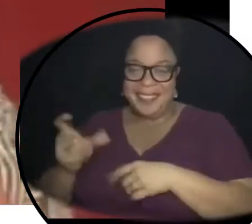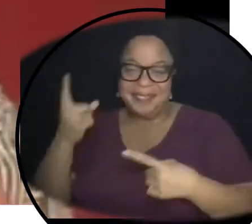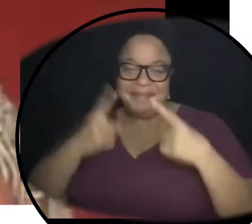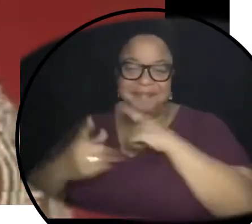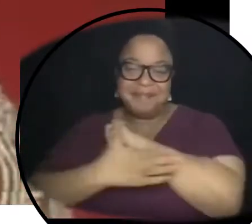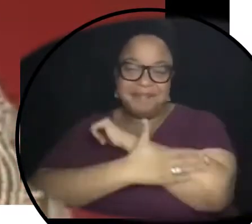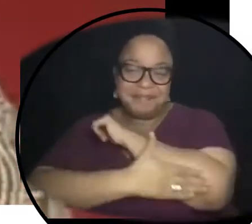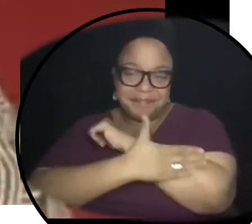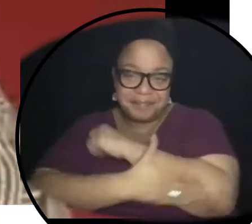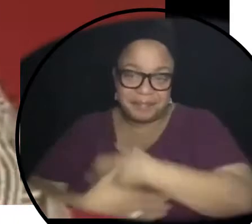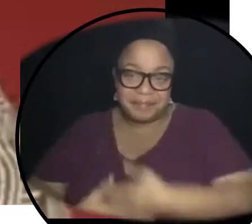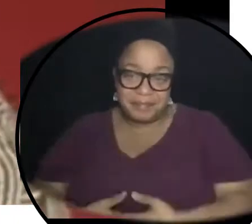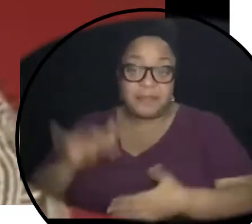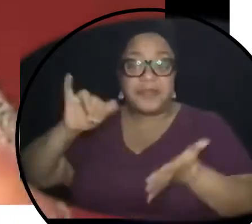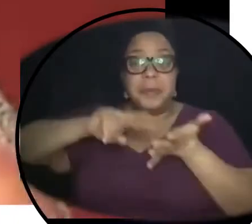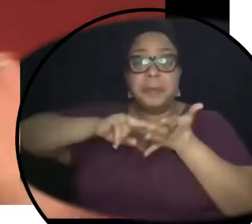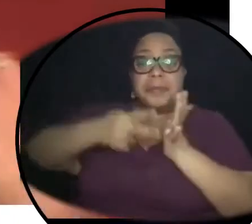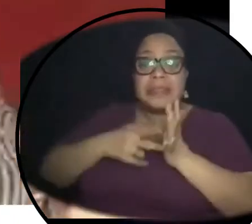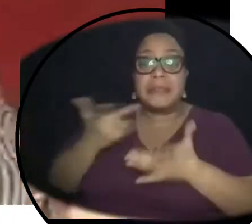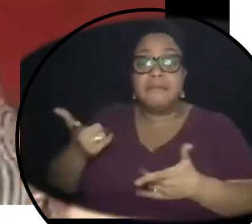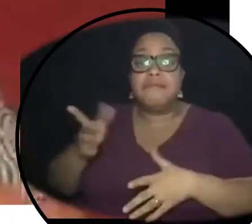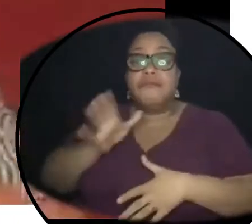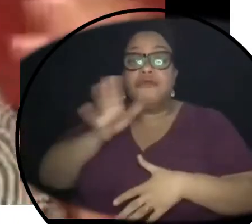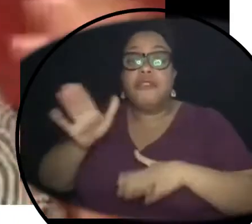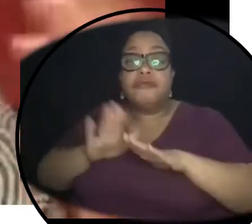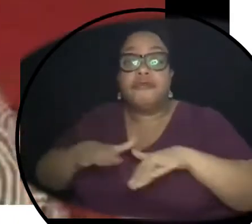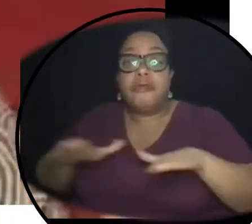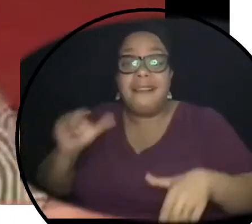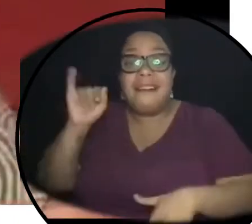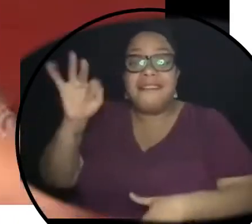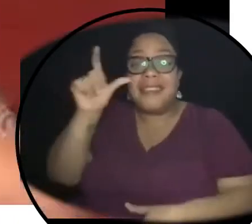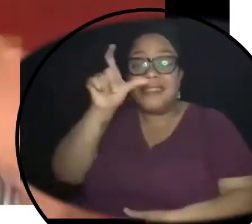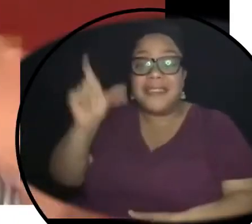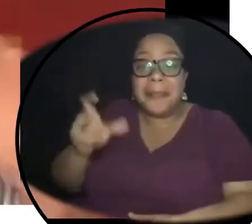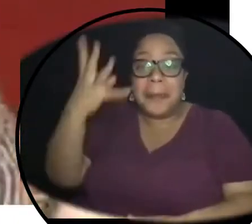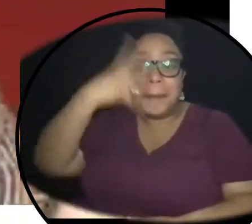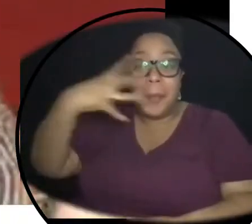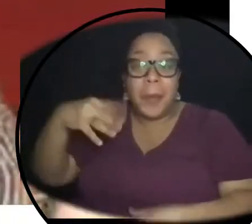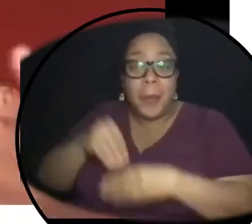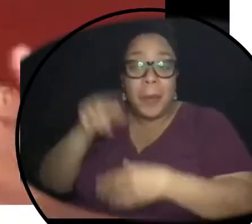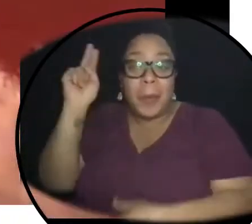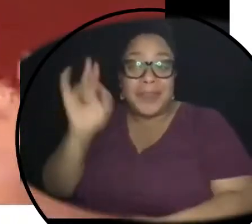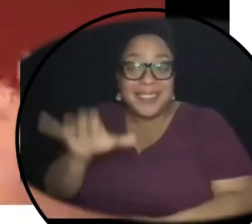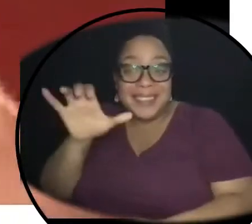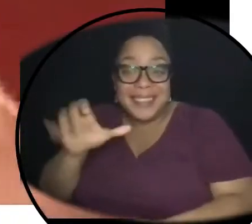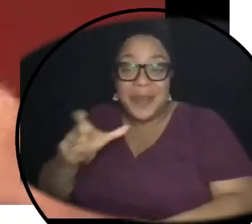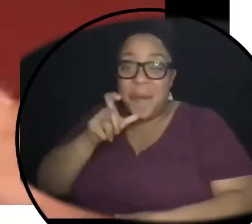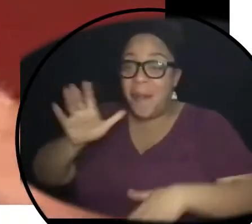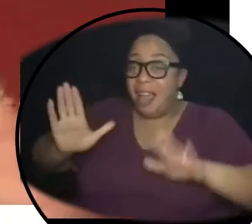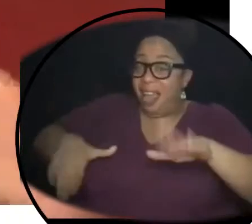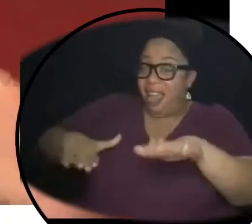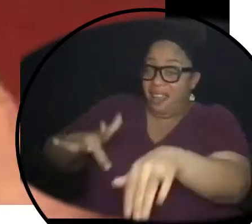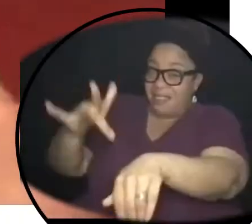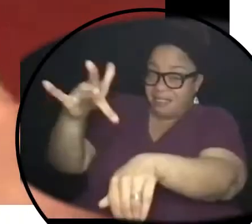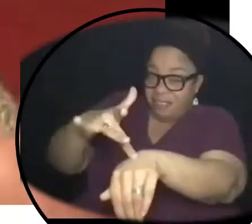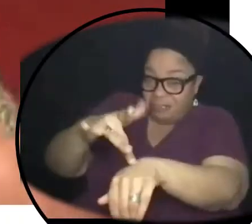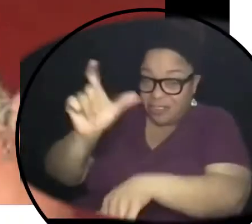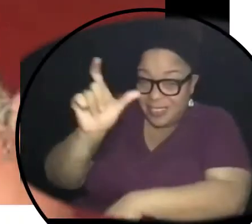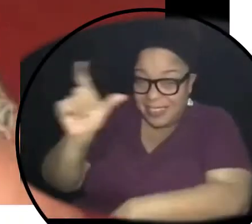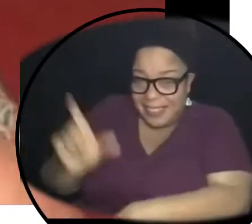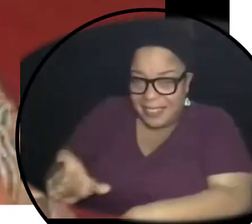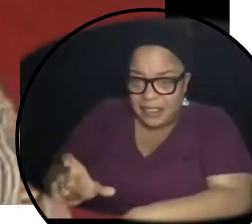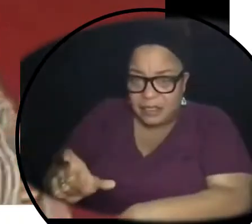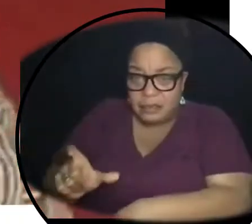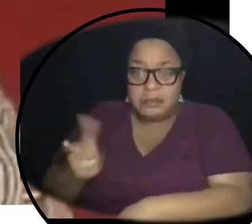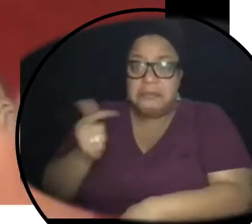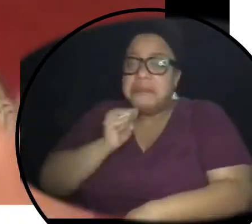me, have immigrant parents who came from Africa, Latin America, Asia. And it's what